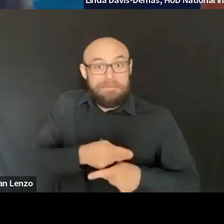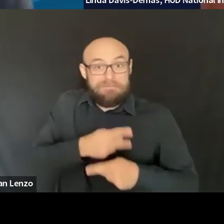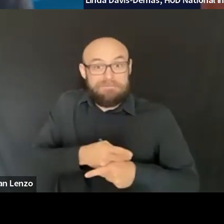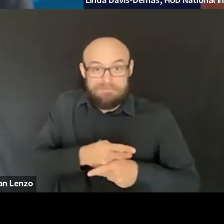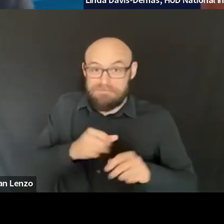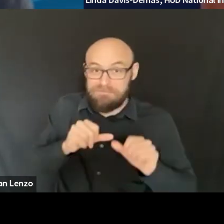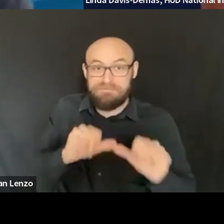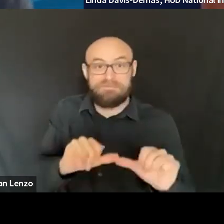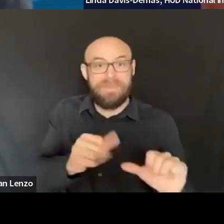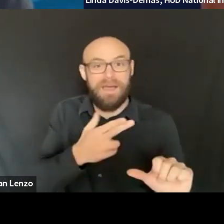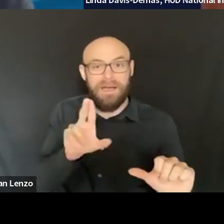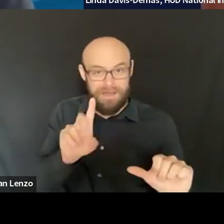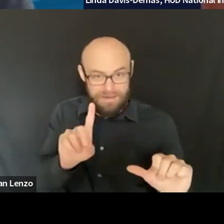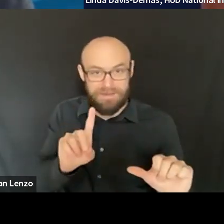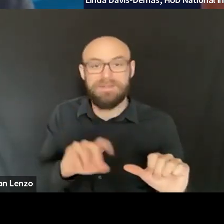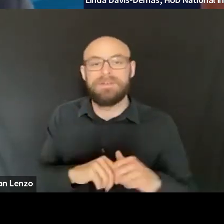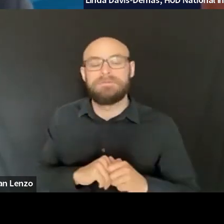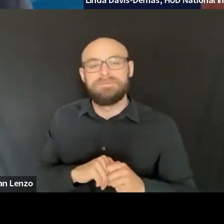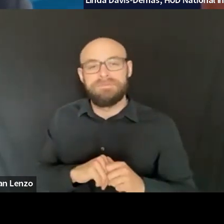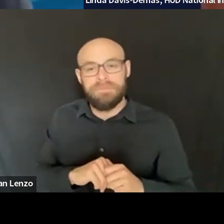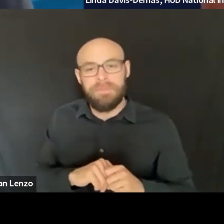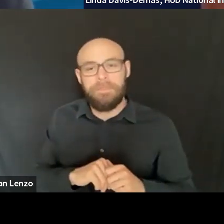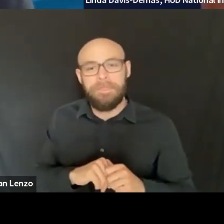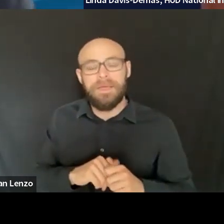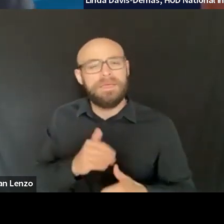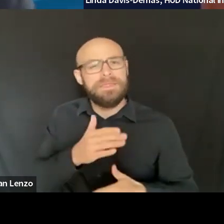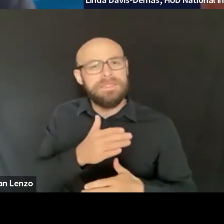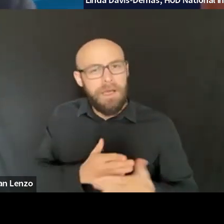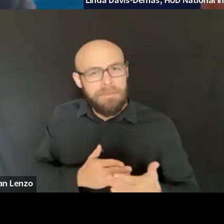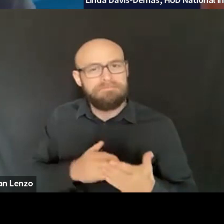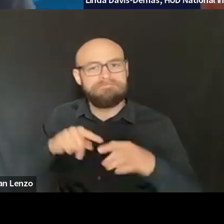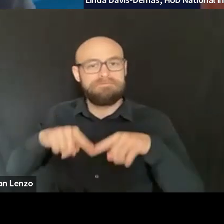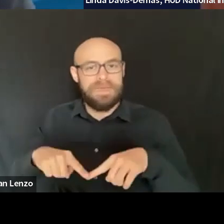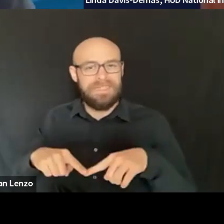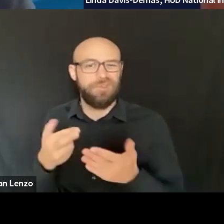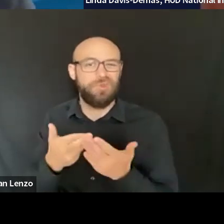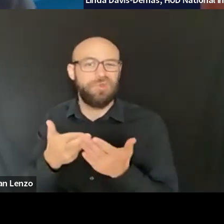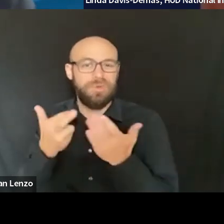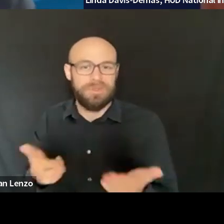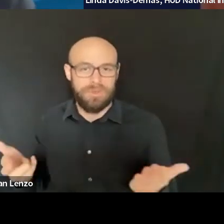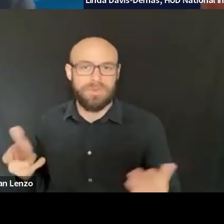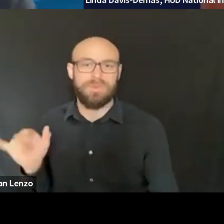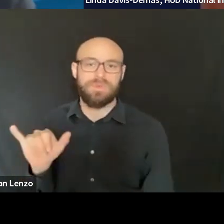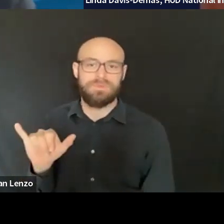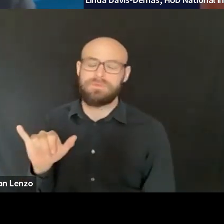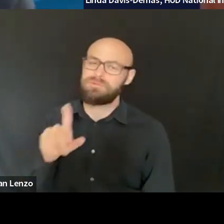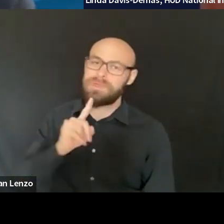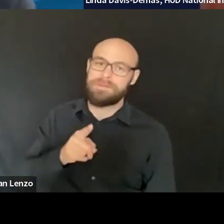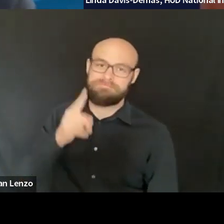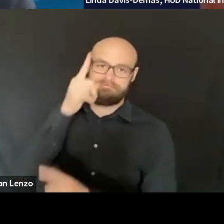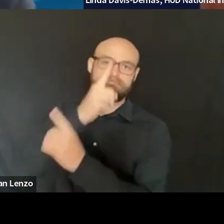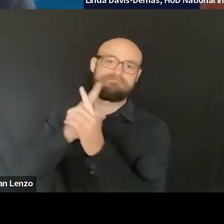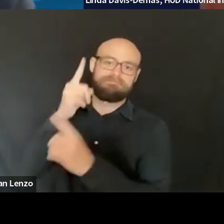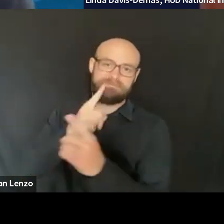profession over the long term. Some of that connects back to resources, of course, as well. And we're very sensitive to that. But we're